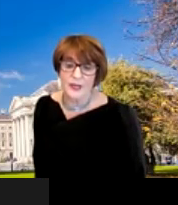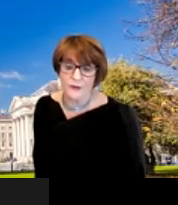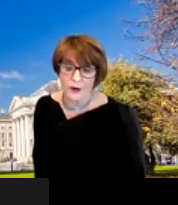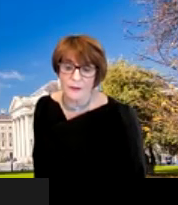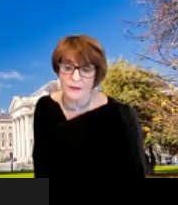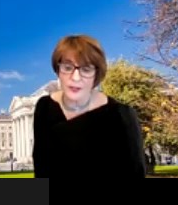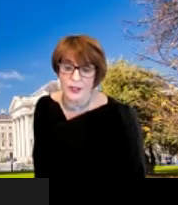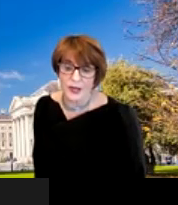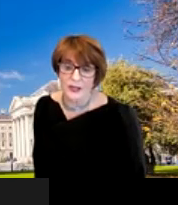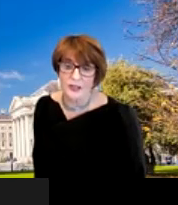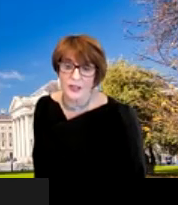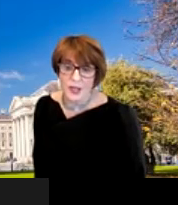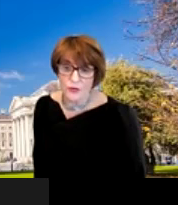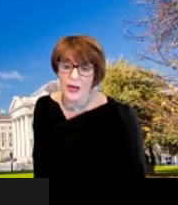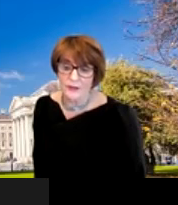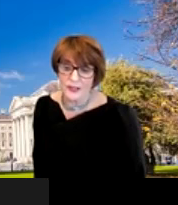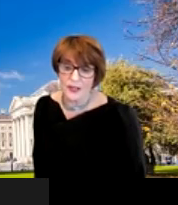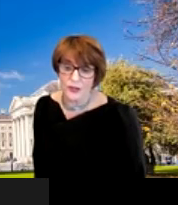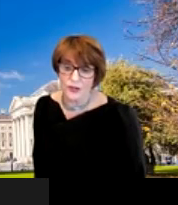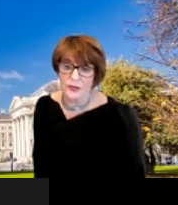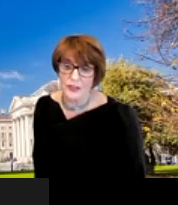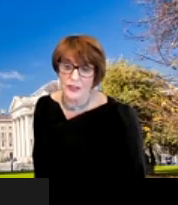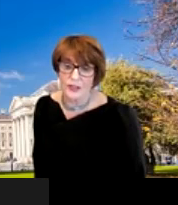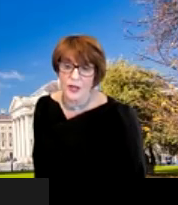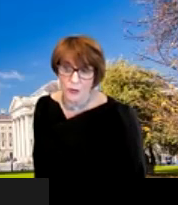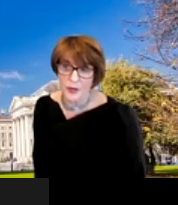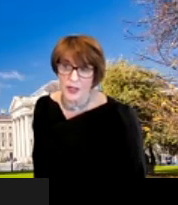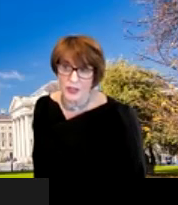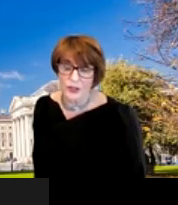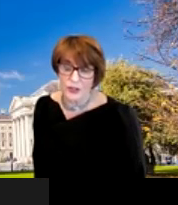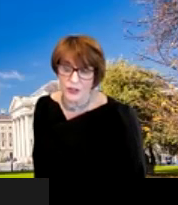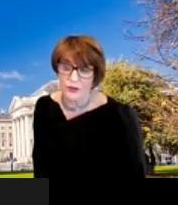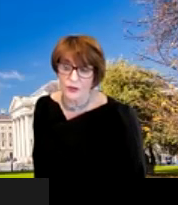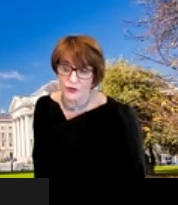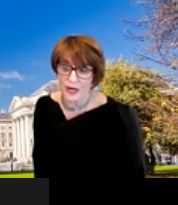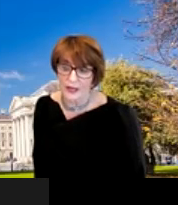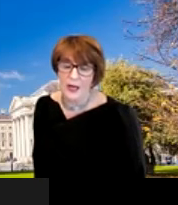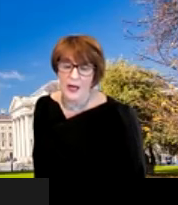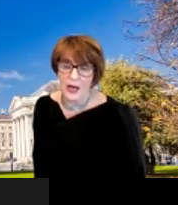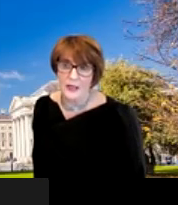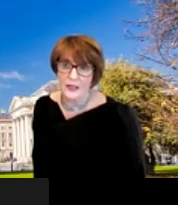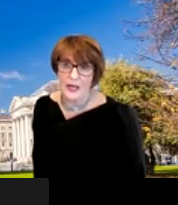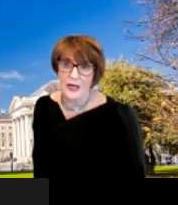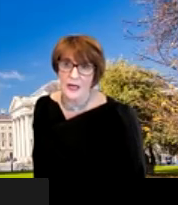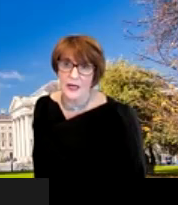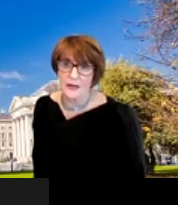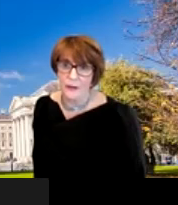has said, very privileged in Ireland to have this longitudinal study where we can continue to track